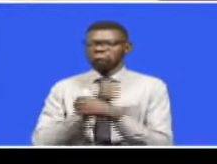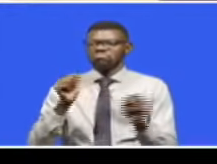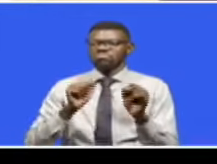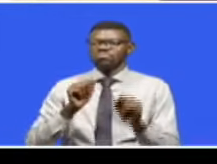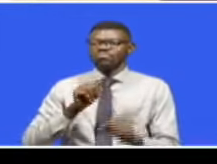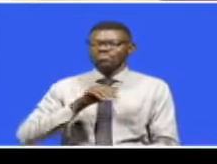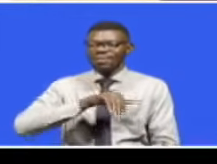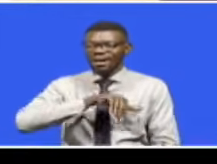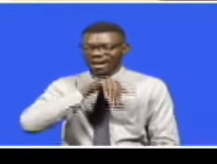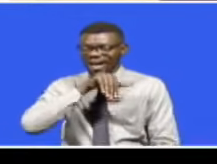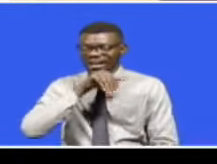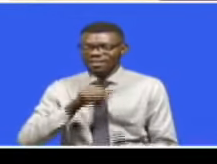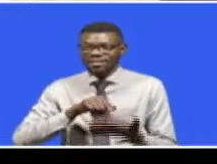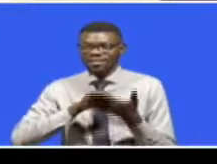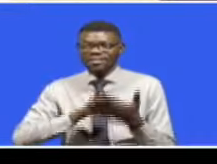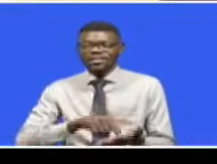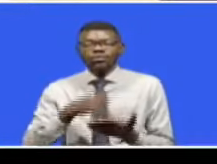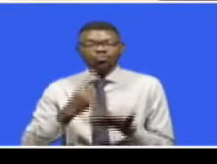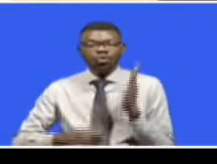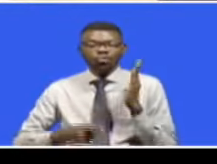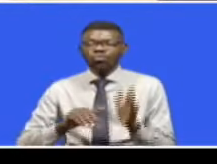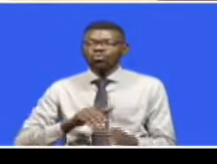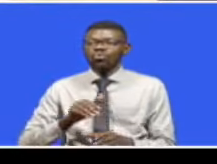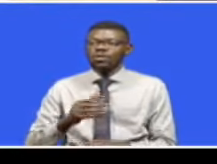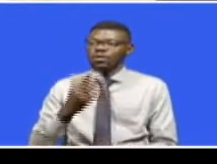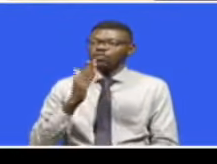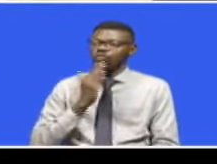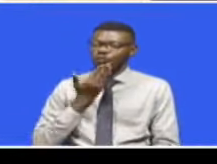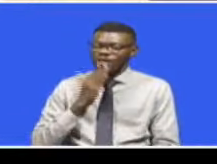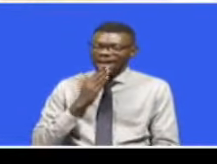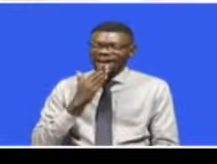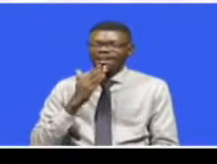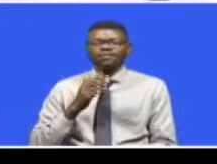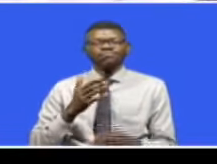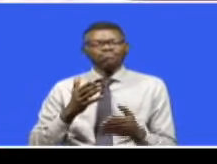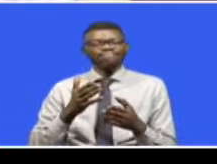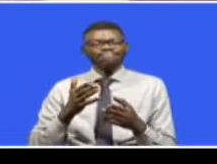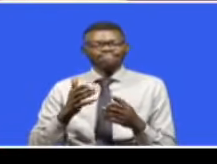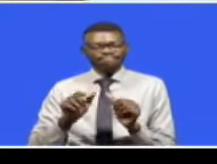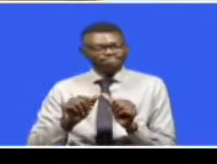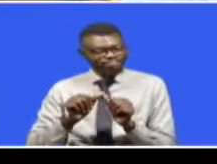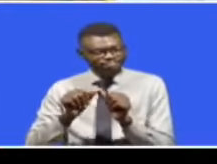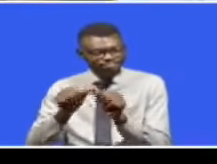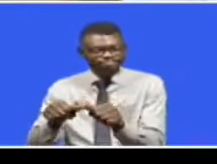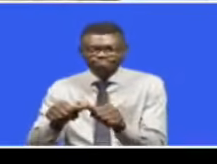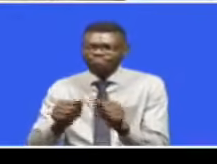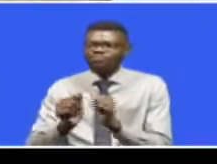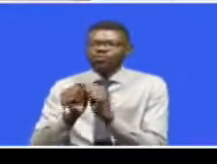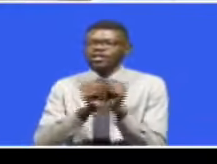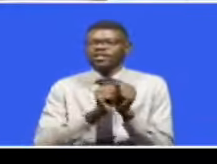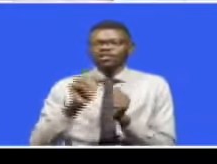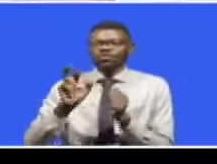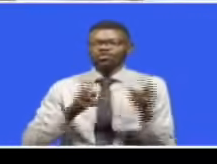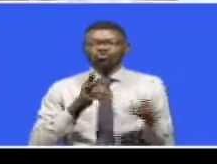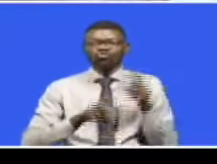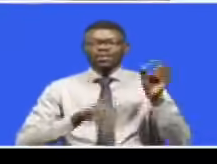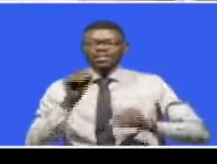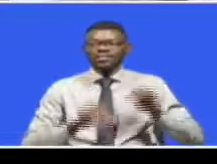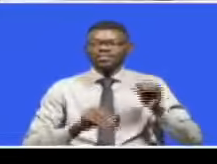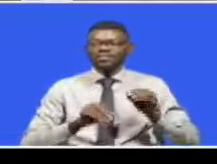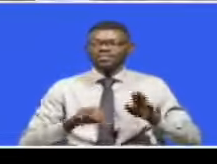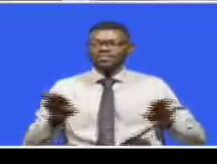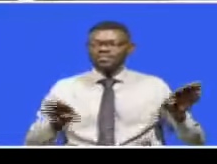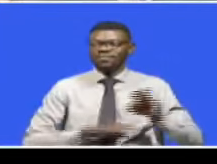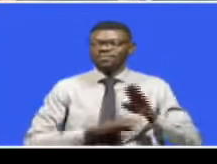Odinga has insisted that the Luya community will be part of his journey towards the 2022 presidency. Elsewhere, the Deputy